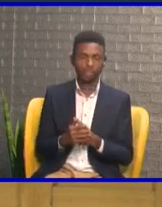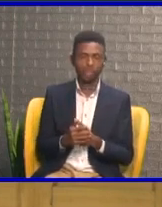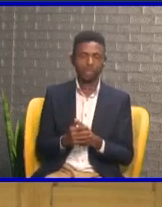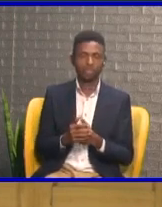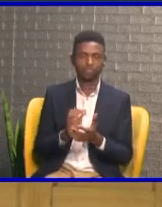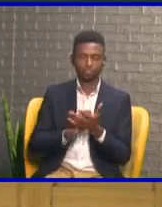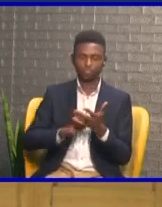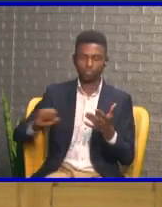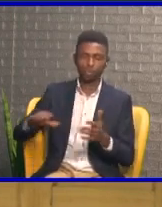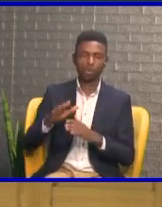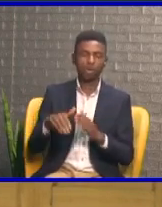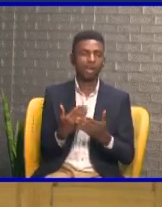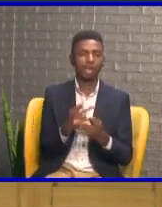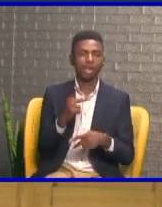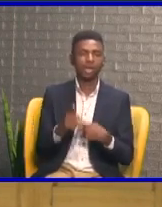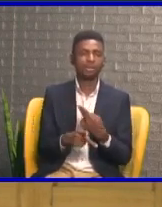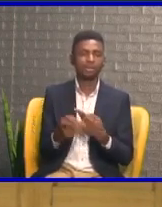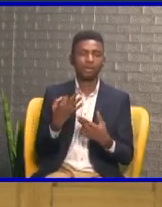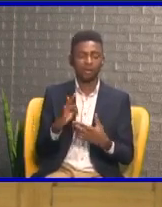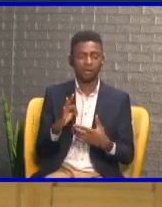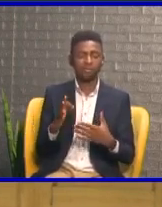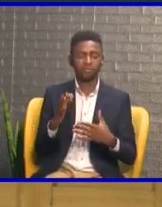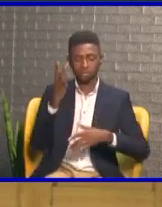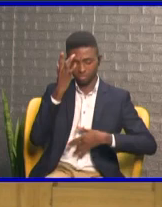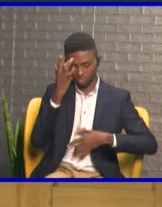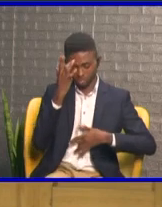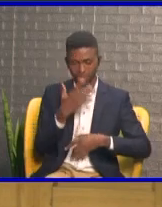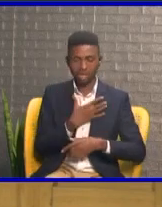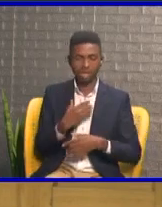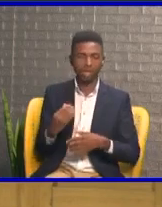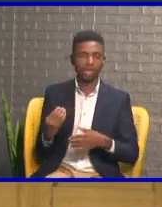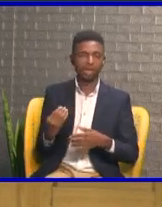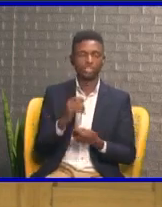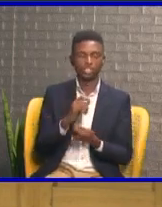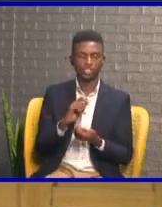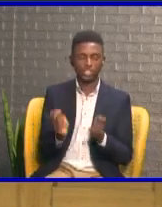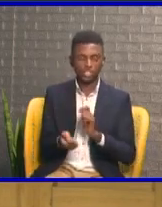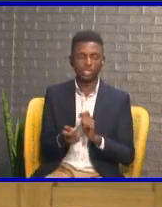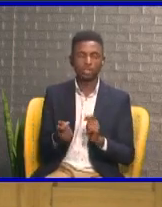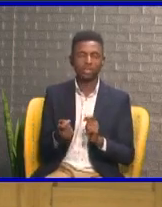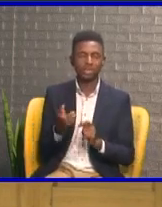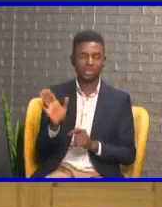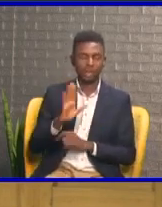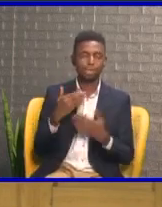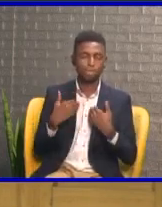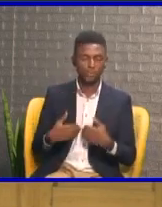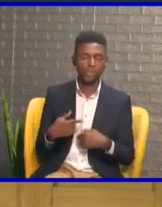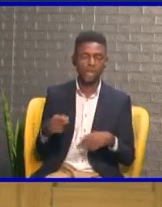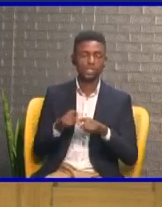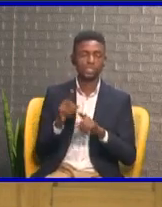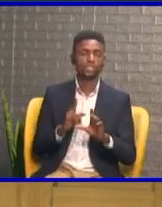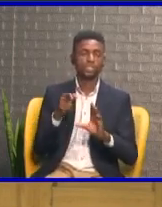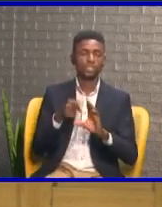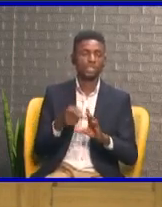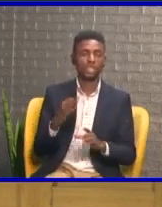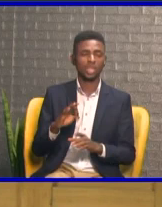of ailment and disease and rectifying their bodies and putting them in perfect wholeness. As we partake of the cup, the